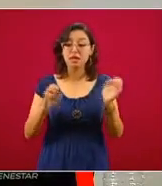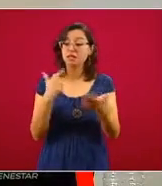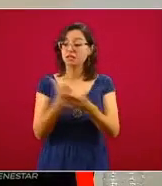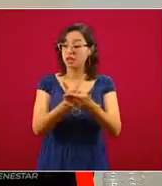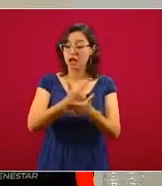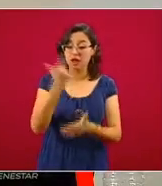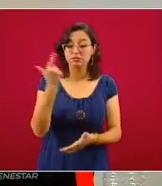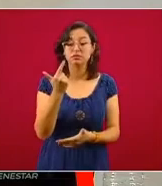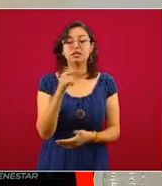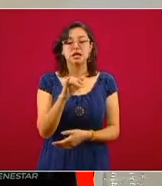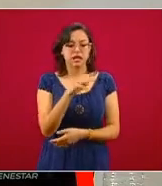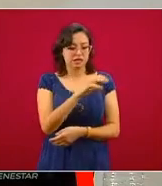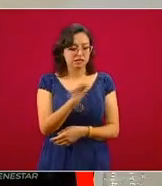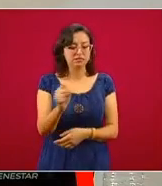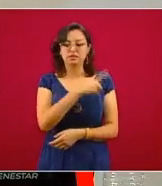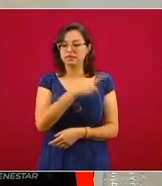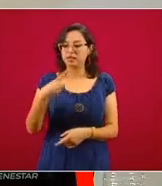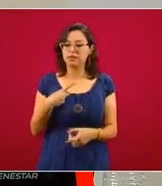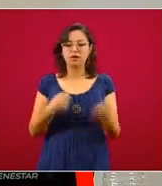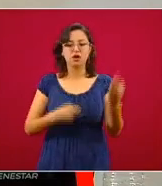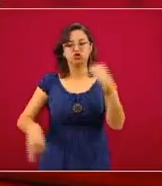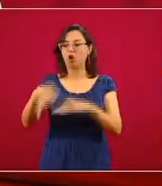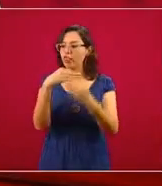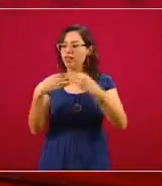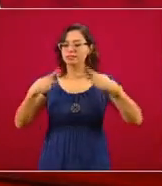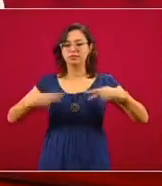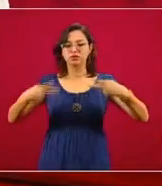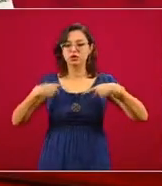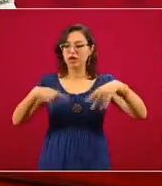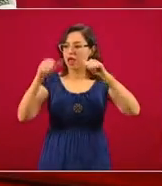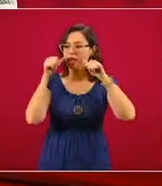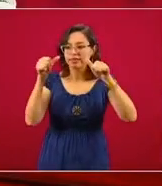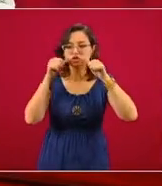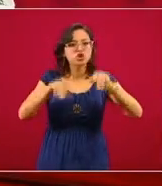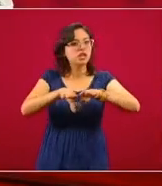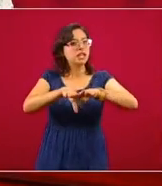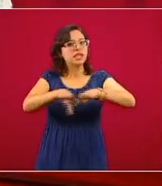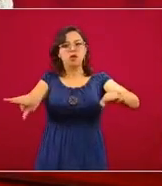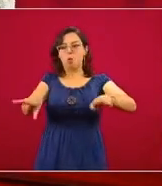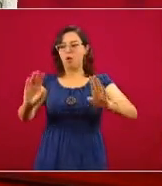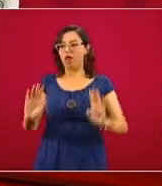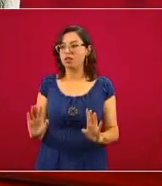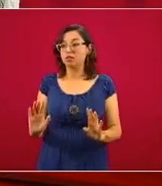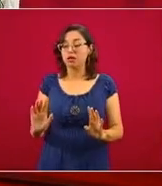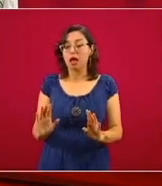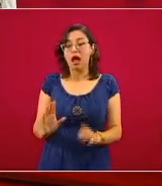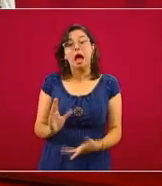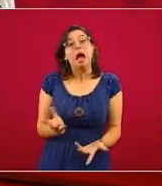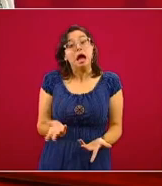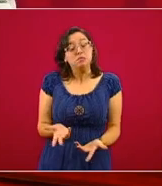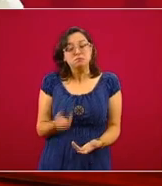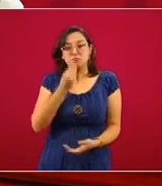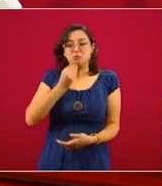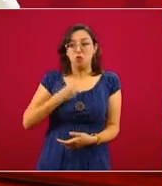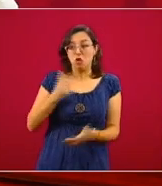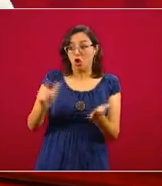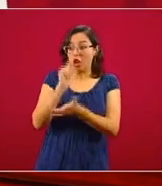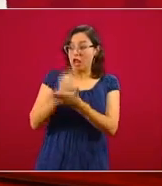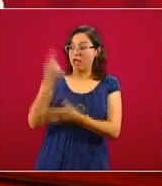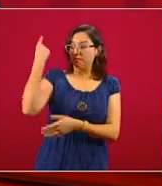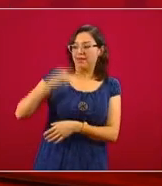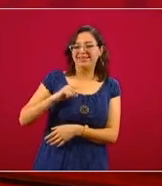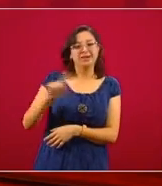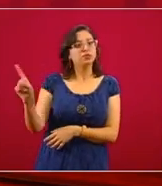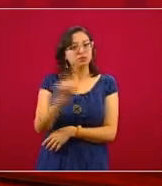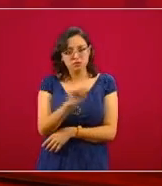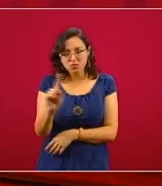social security has to attend to people even if they aren't card carrying members. And it's not because the